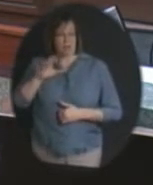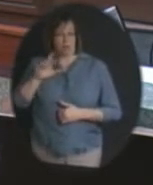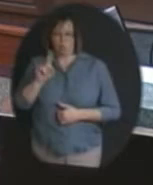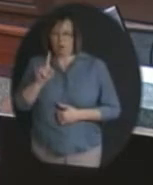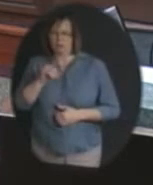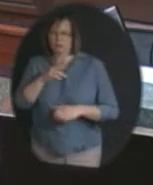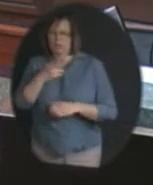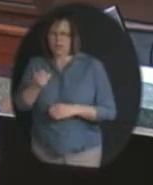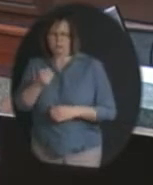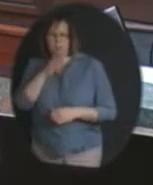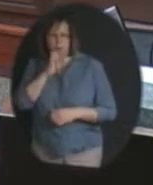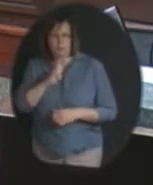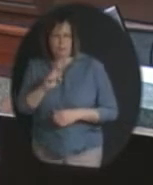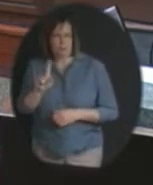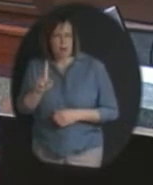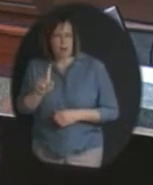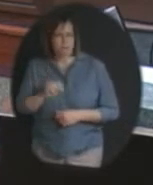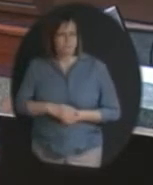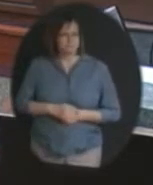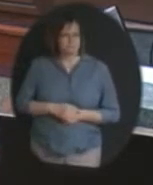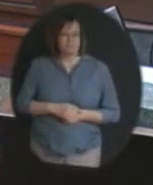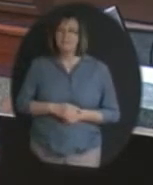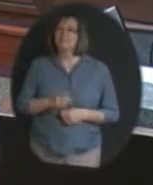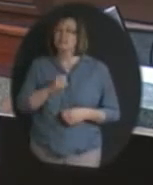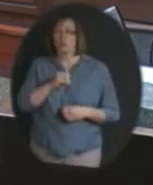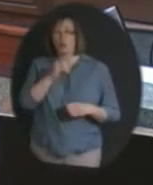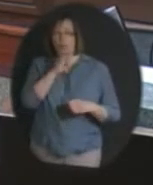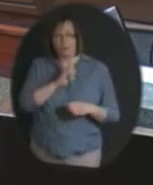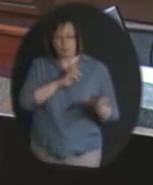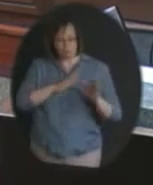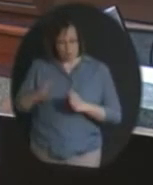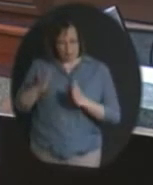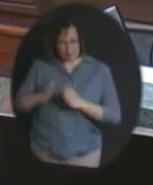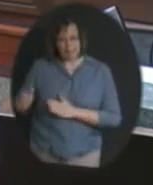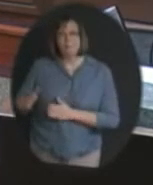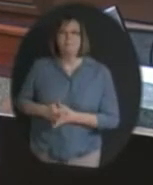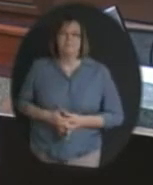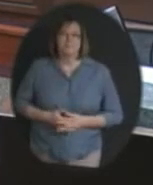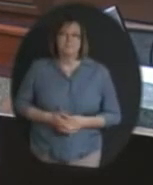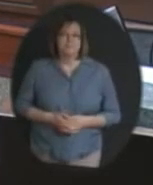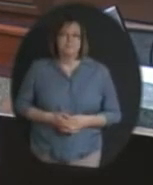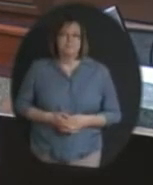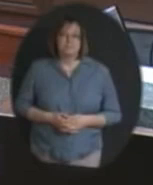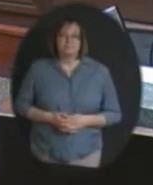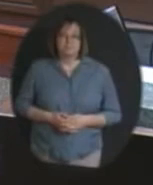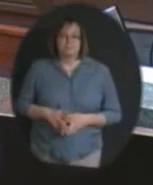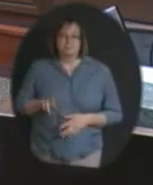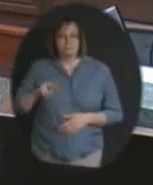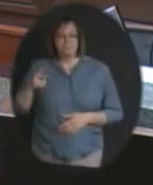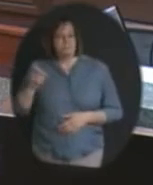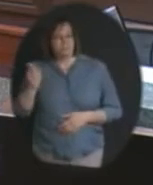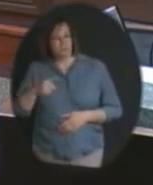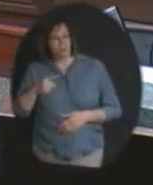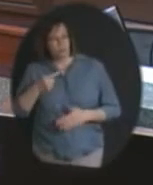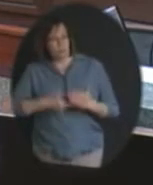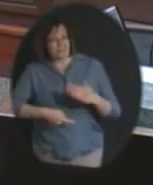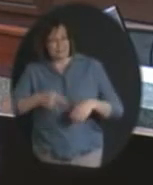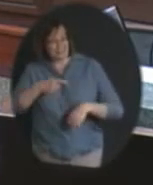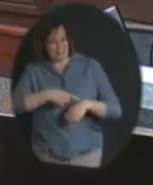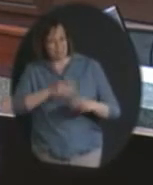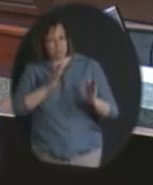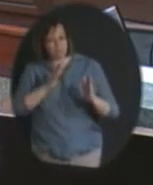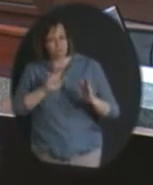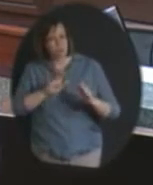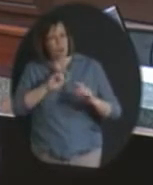to be? So be ready. Be ready. The second question is, what is the timetable for